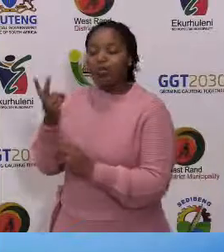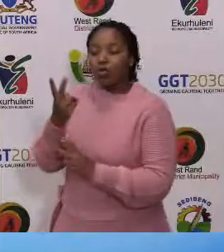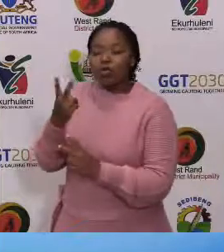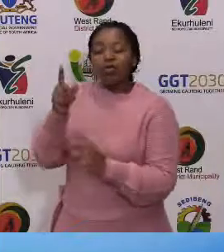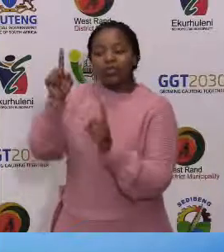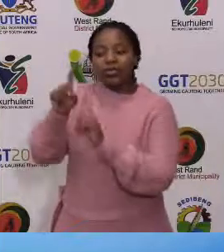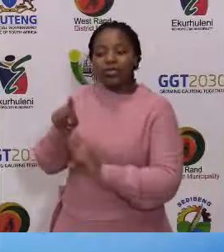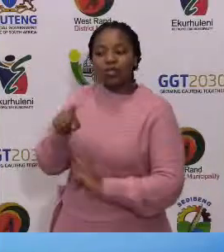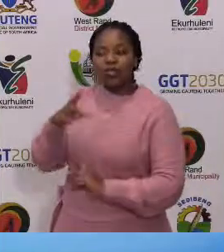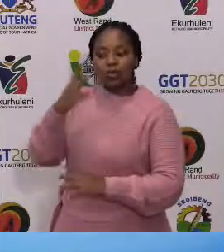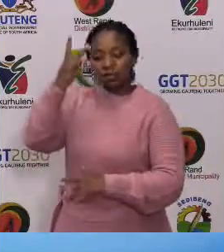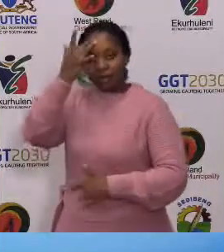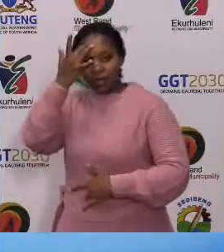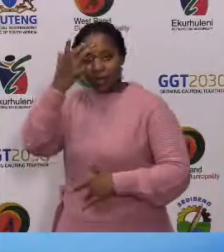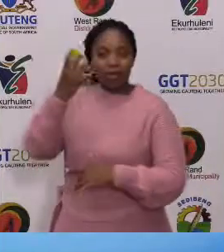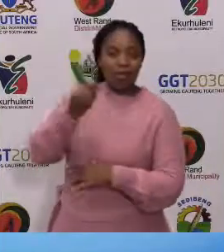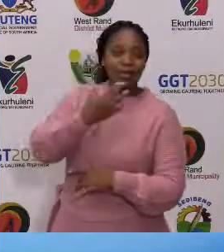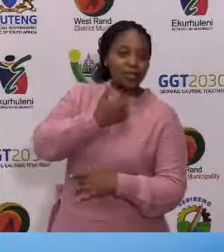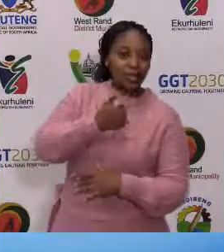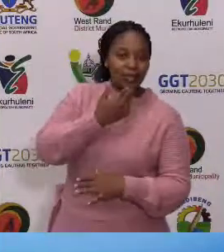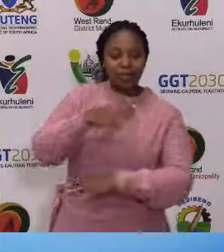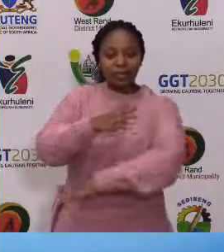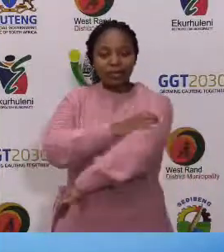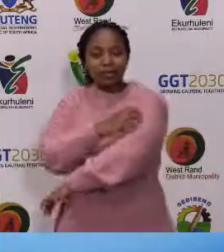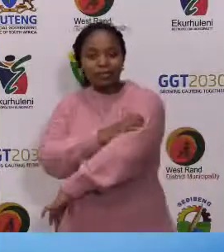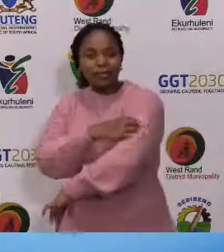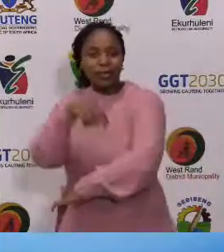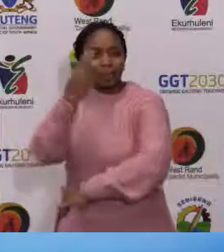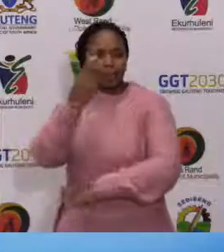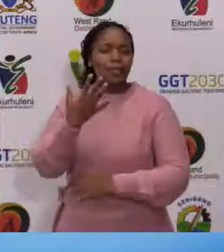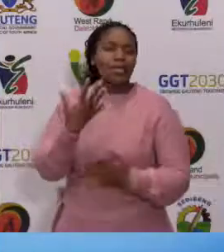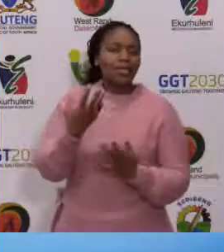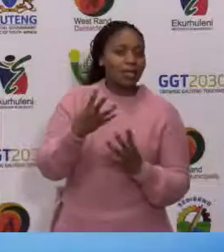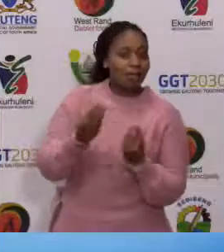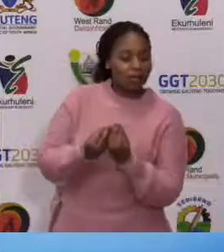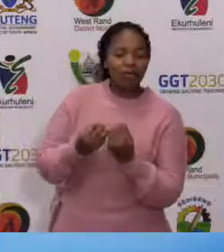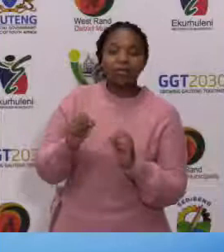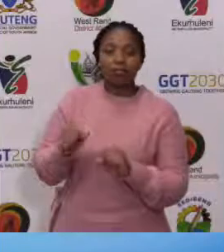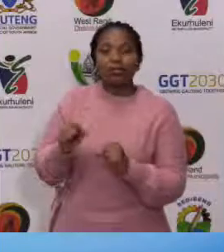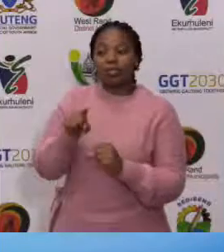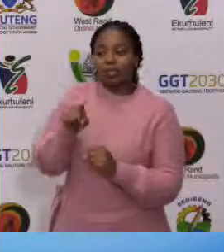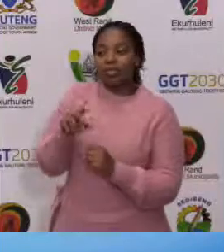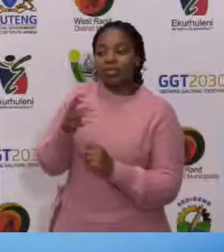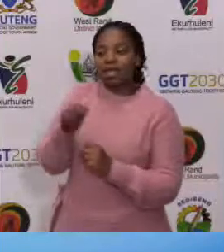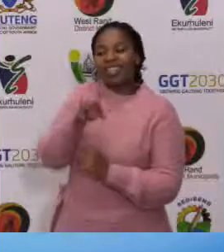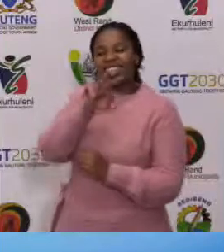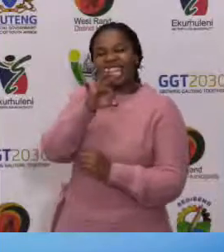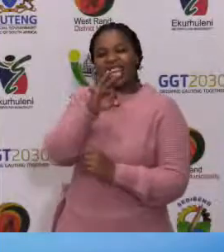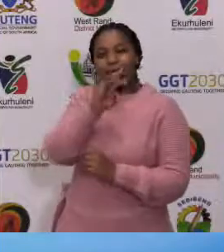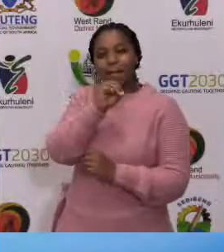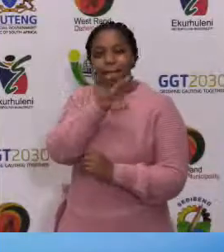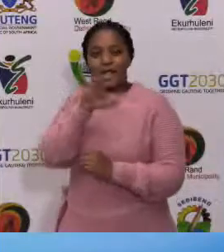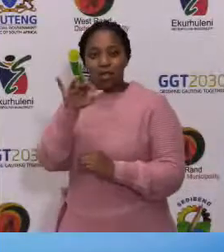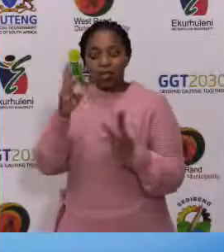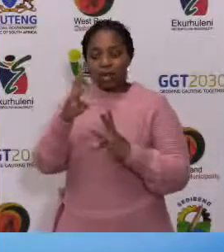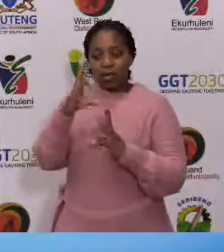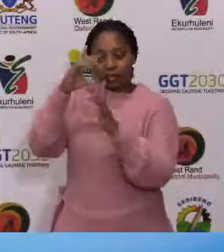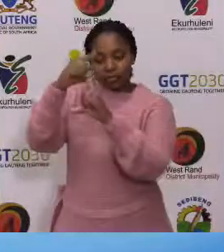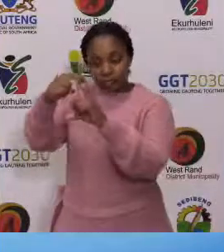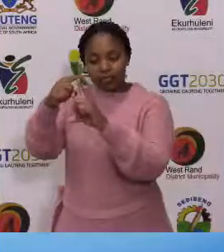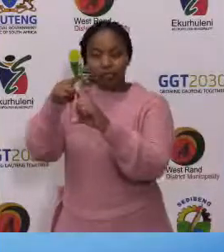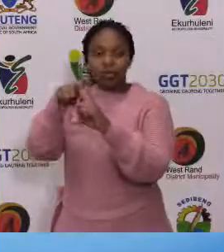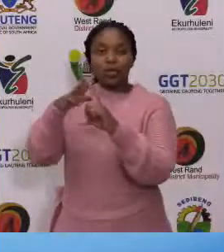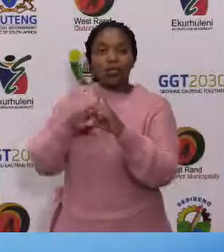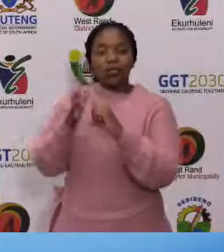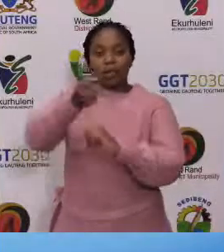comorbidities. They become priority for us. So those are about just above 3 million. So those are the ones that we'll target.